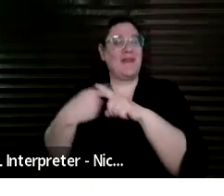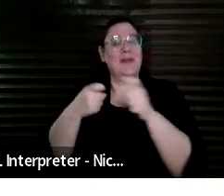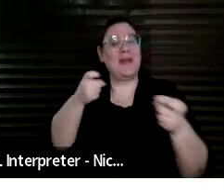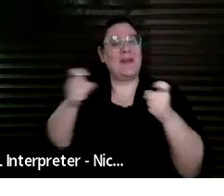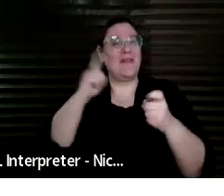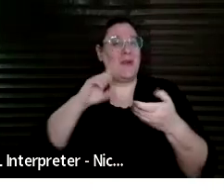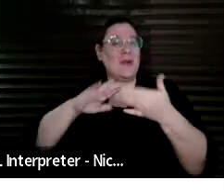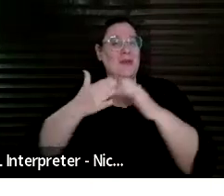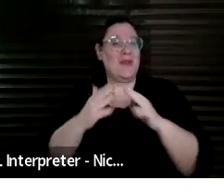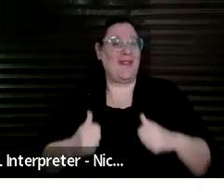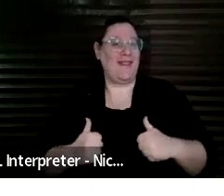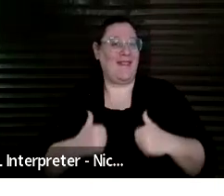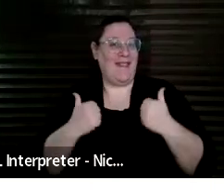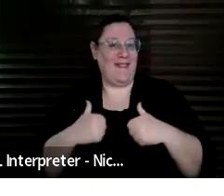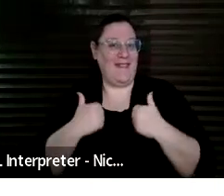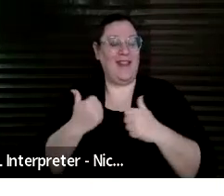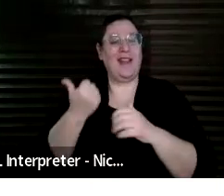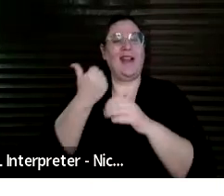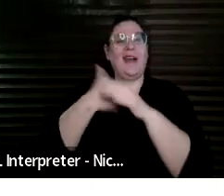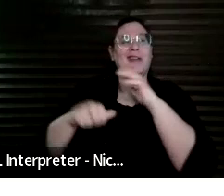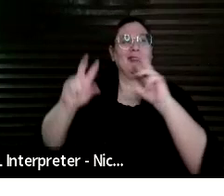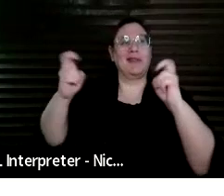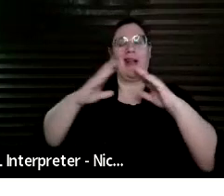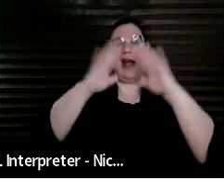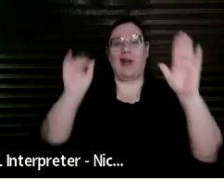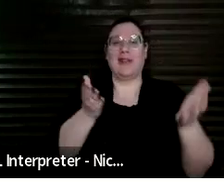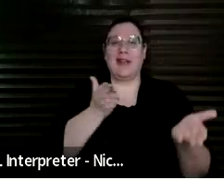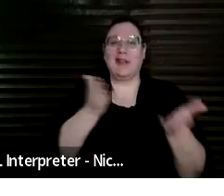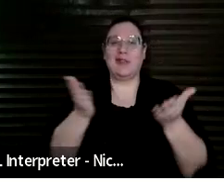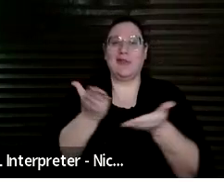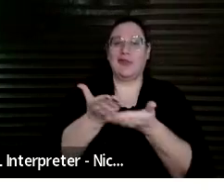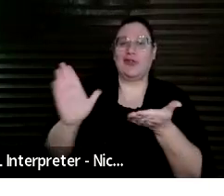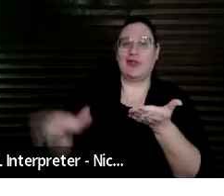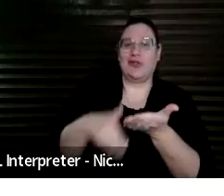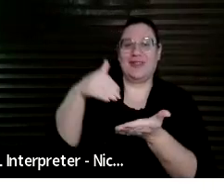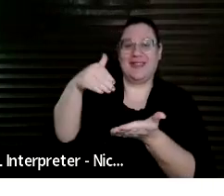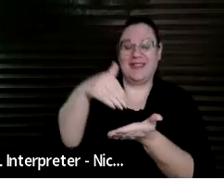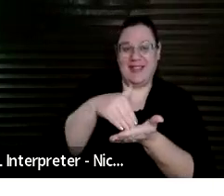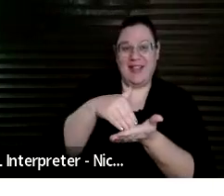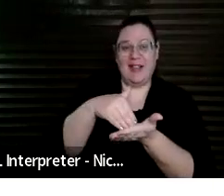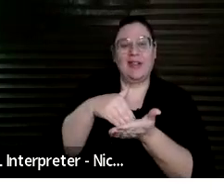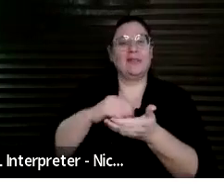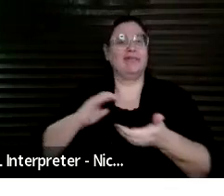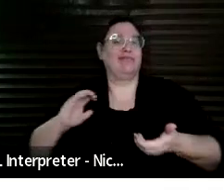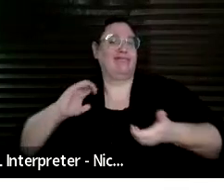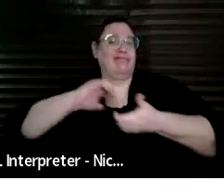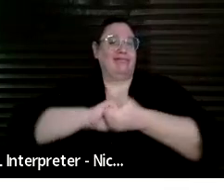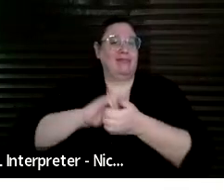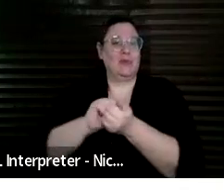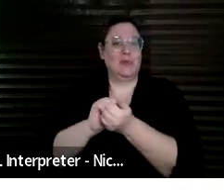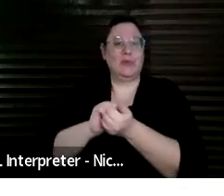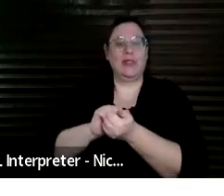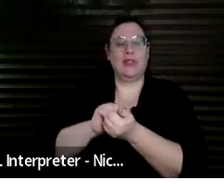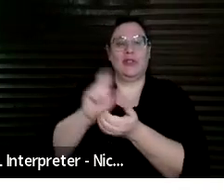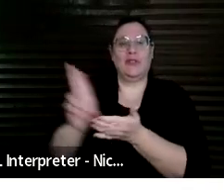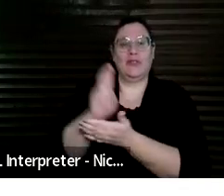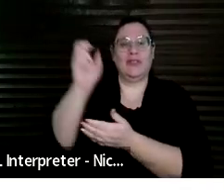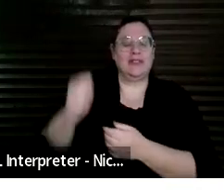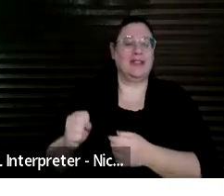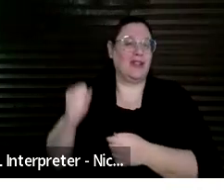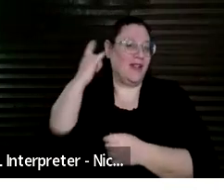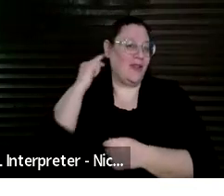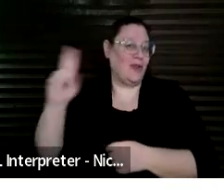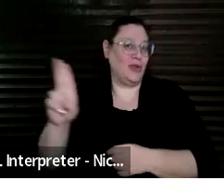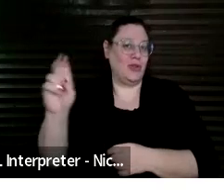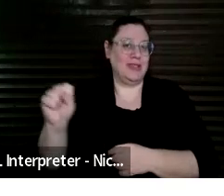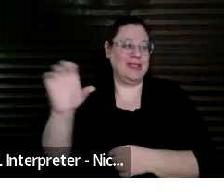for Community Living under the Housing and Services Resource Center in partnership with the University of Southern California,